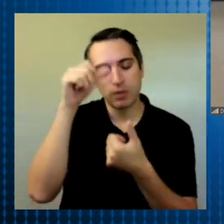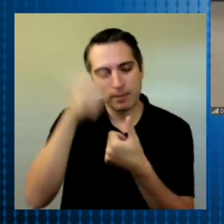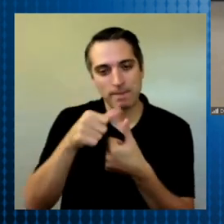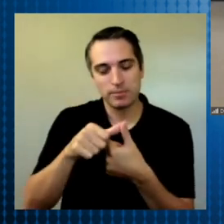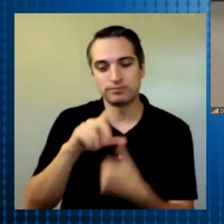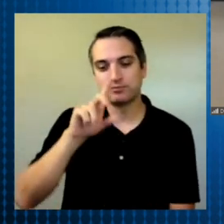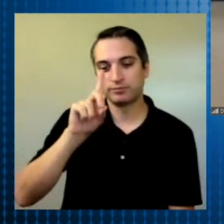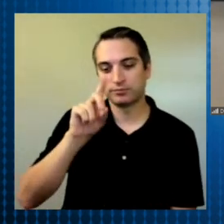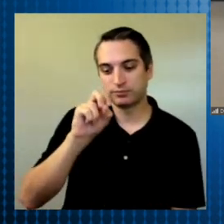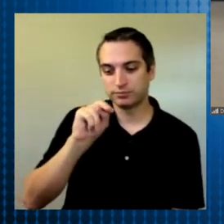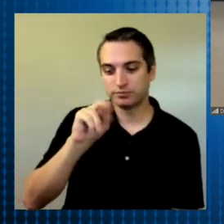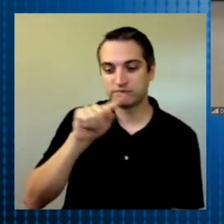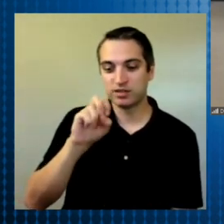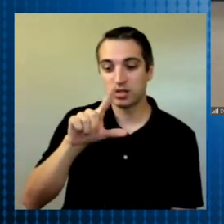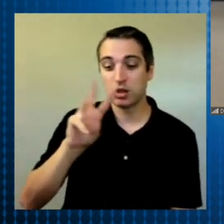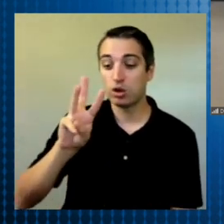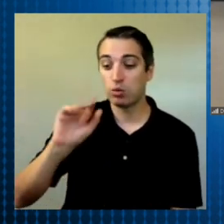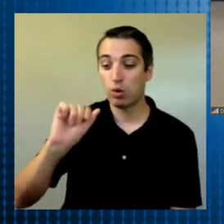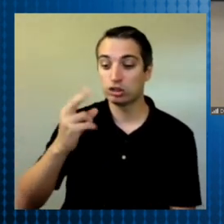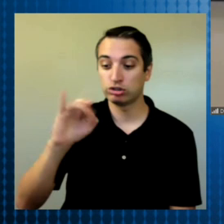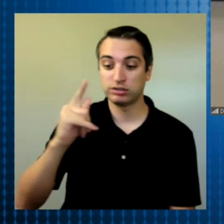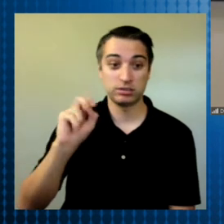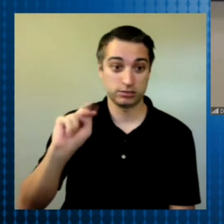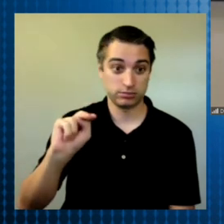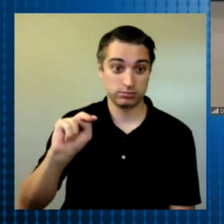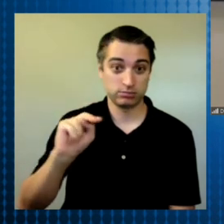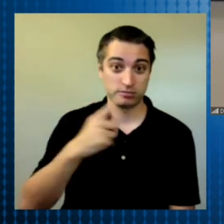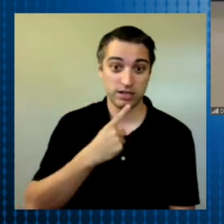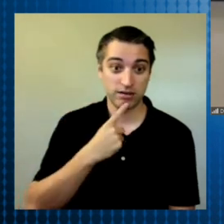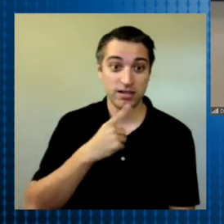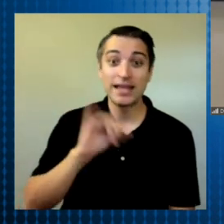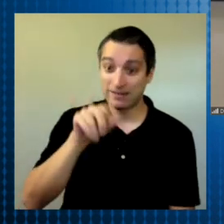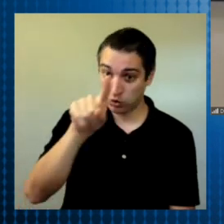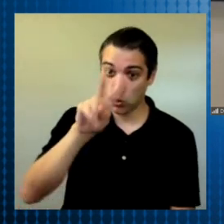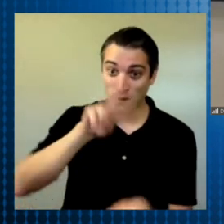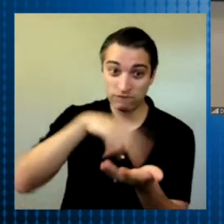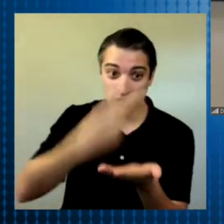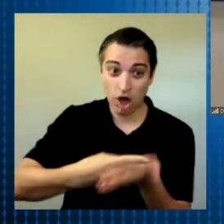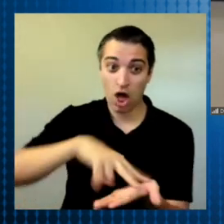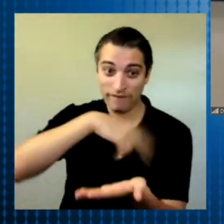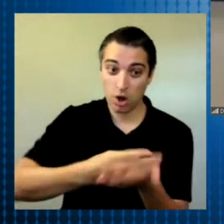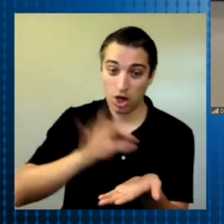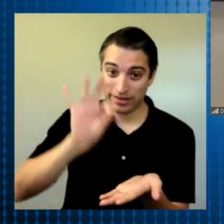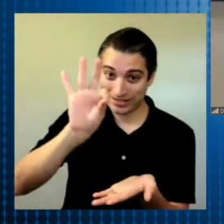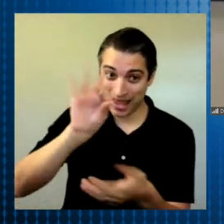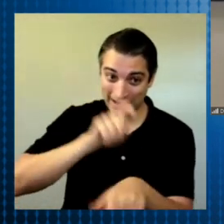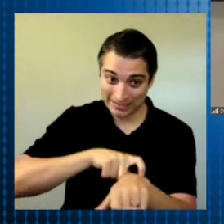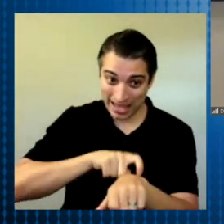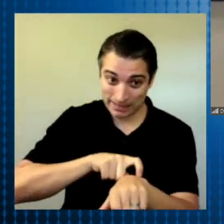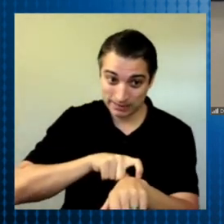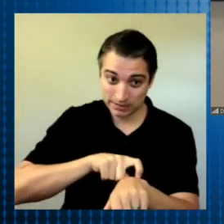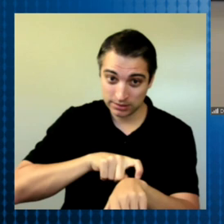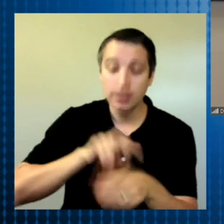said. If you fall down 9 times, just get up 10 times. That's all I want you to do.